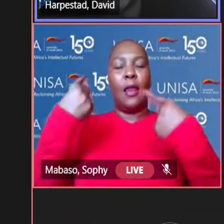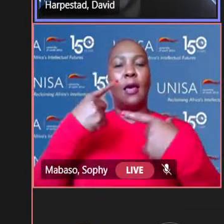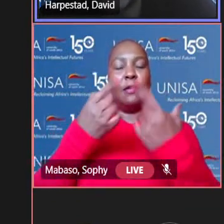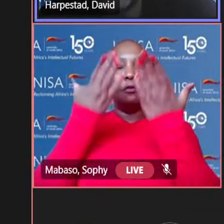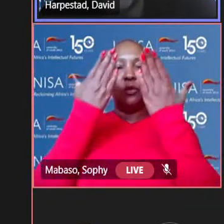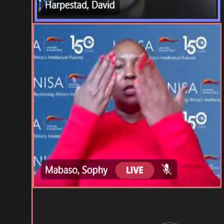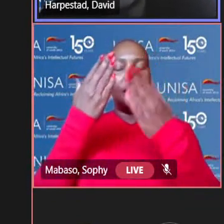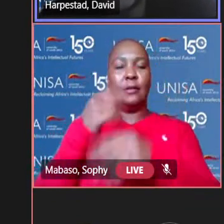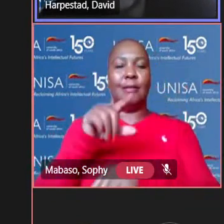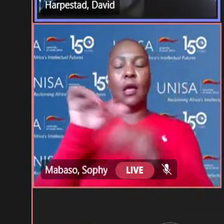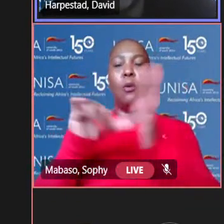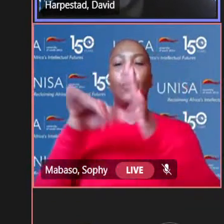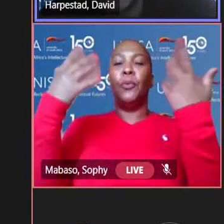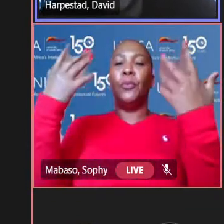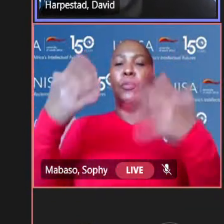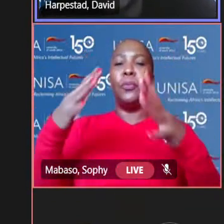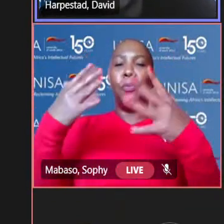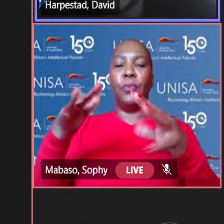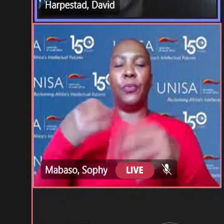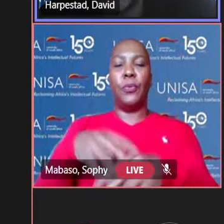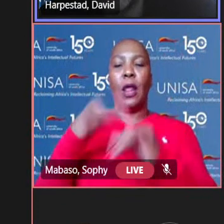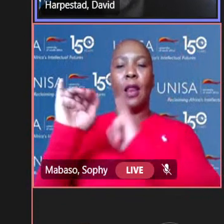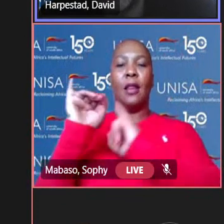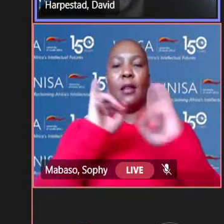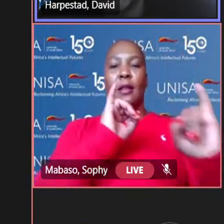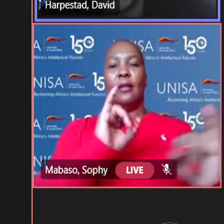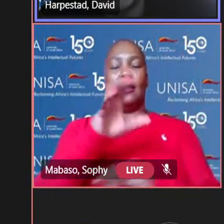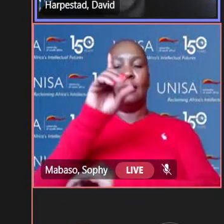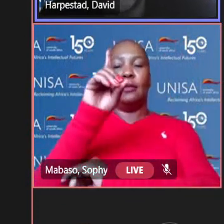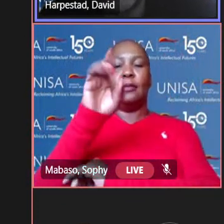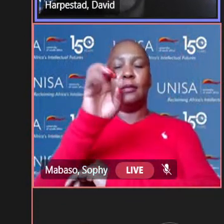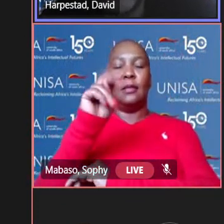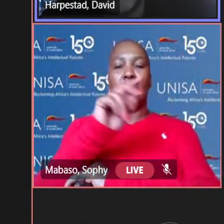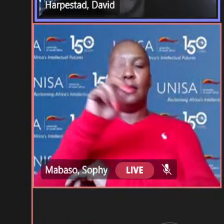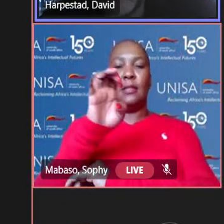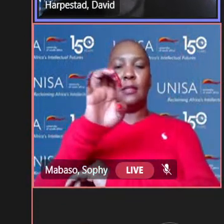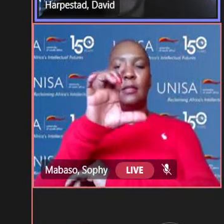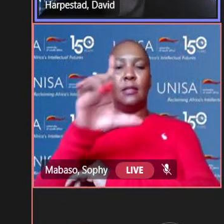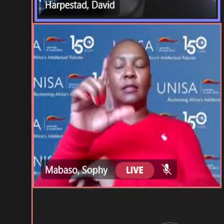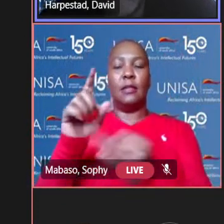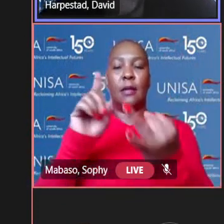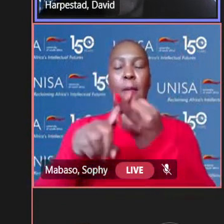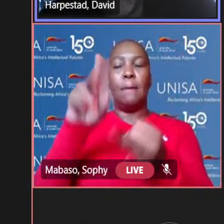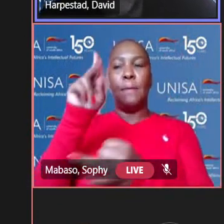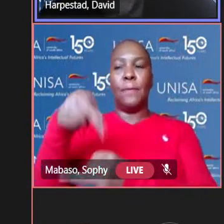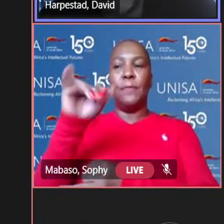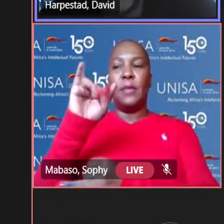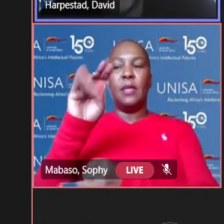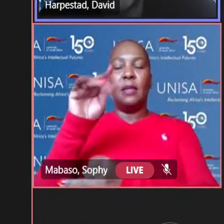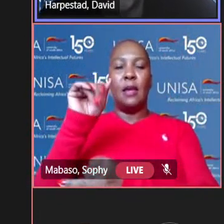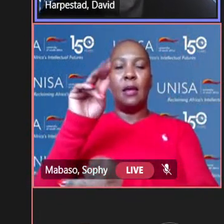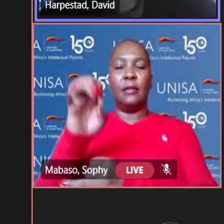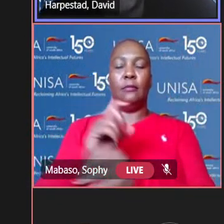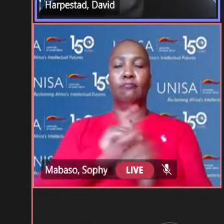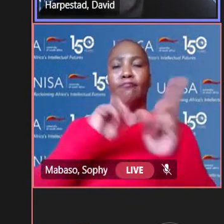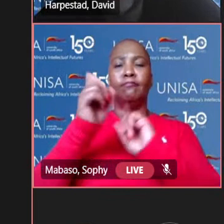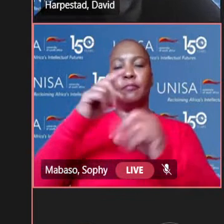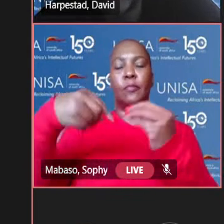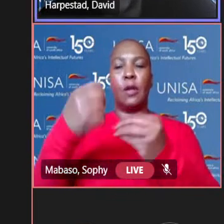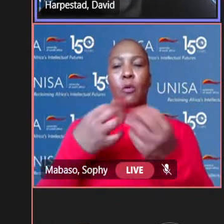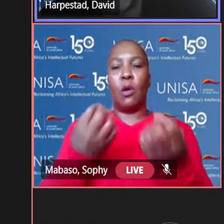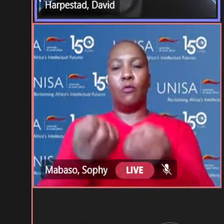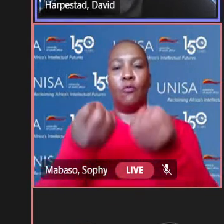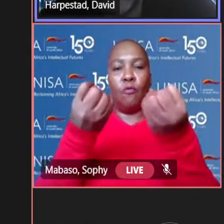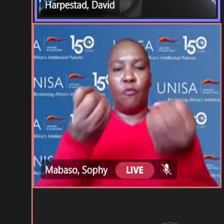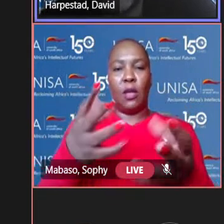very important. So I'm going to invite Ms. Denzel and Mr. Pignani to come and speak to you guys about what they're offering